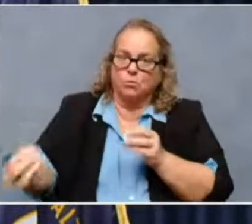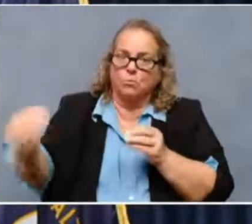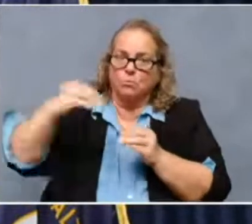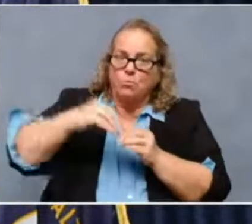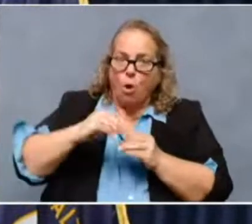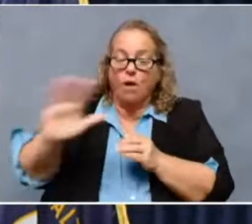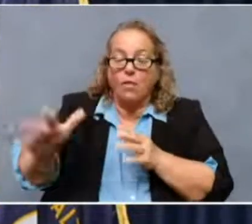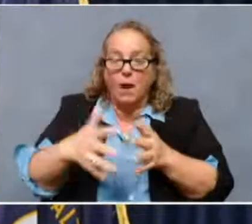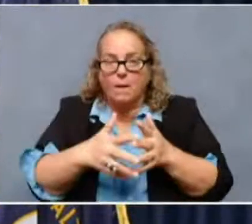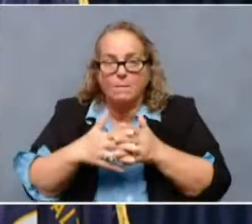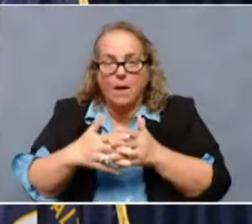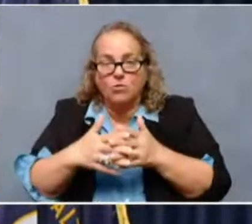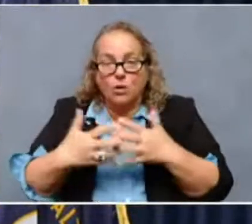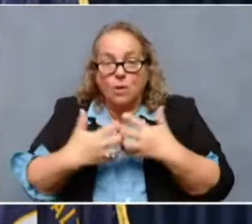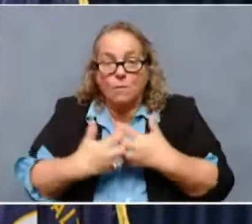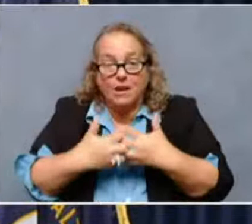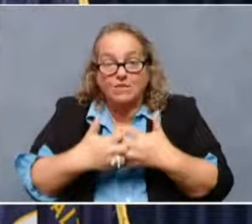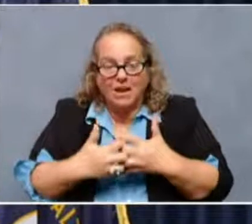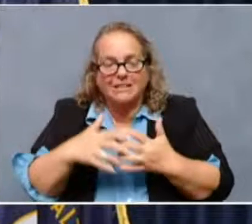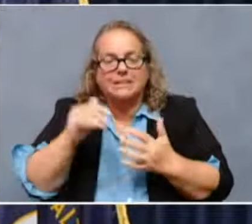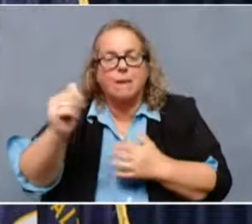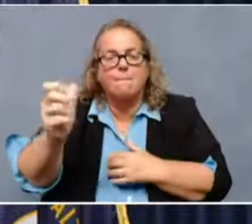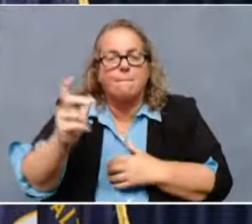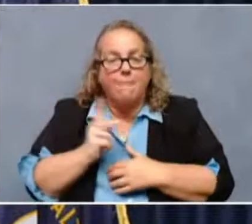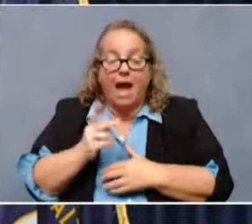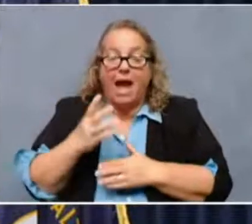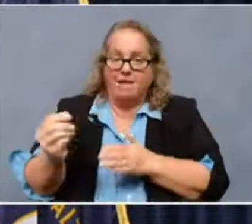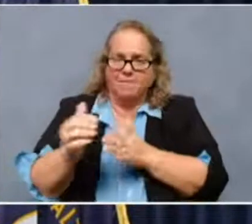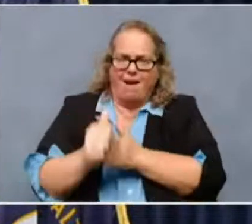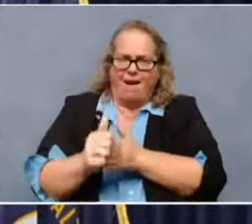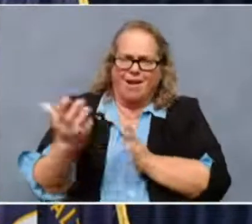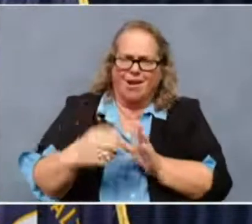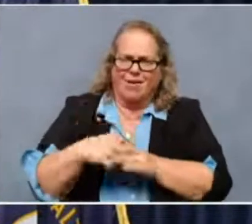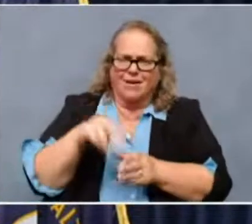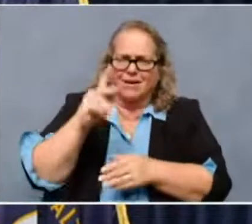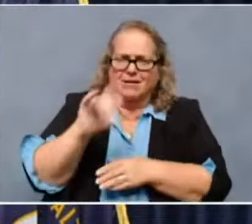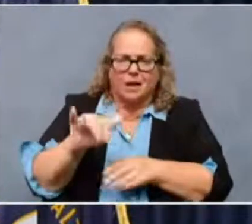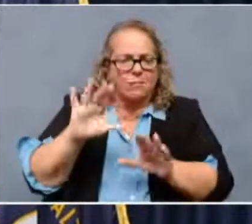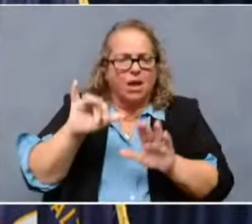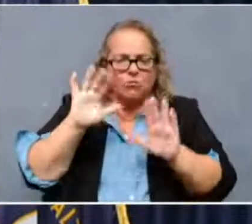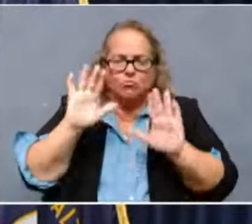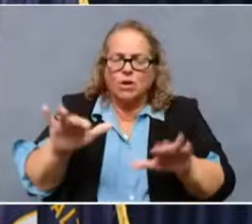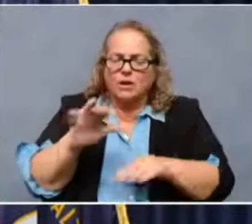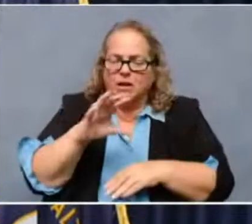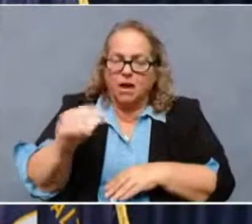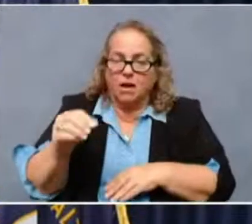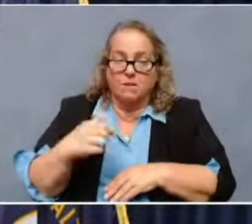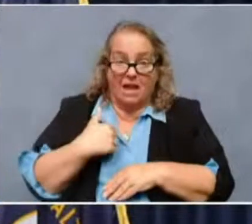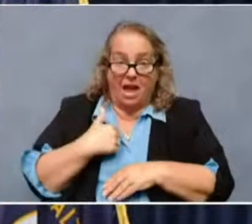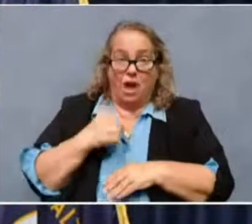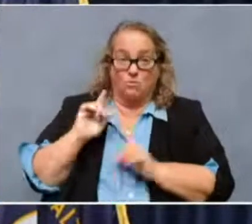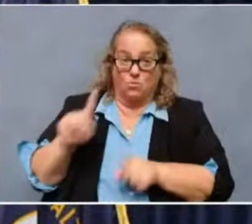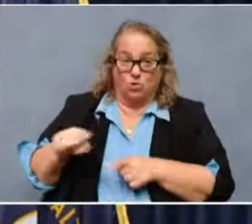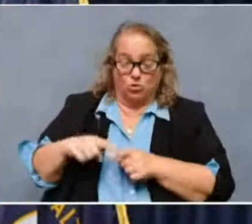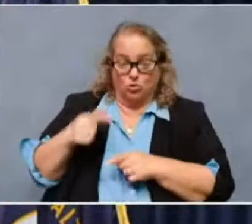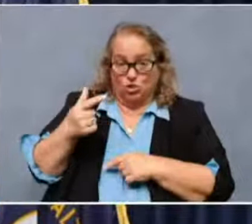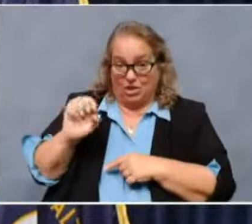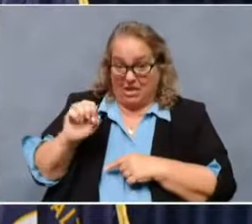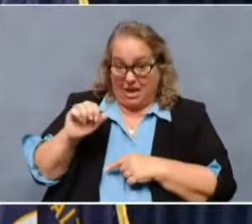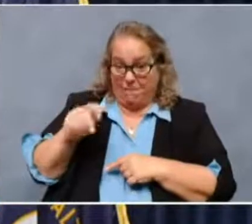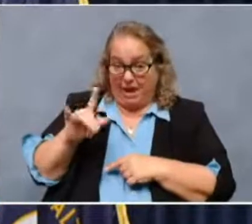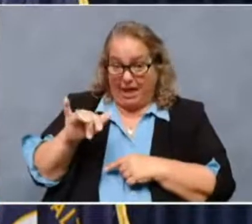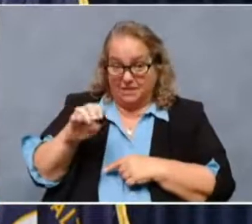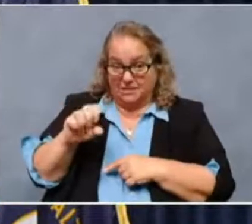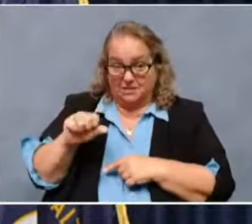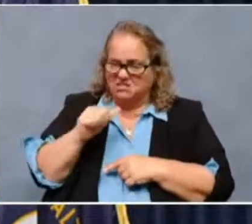right here in the Commonwealth by a great company. Now, I got to be at GE Appliances not too long ago when